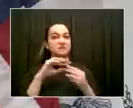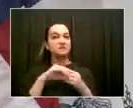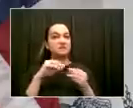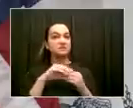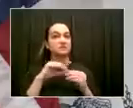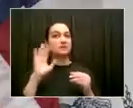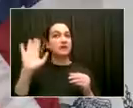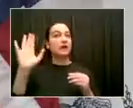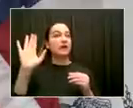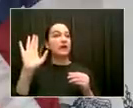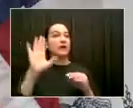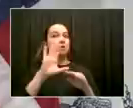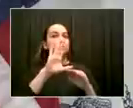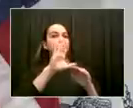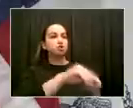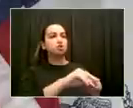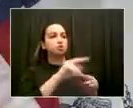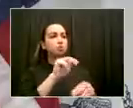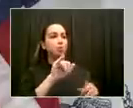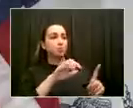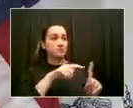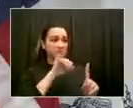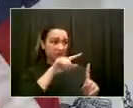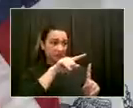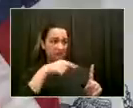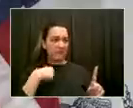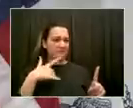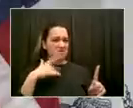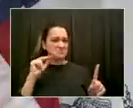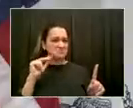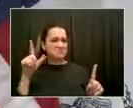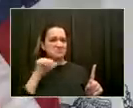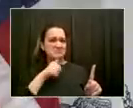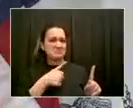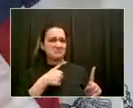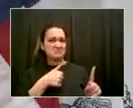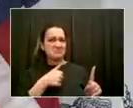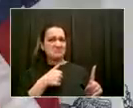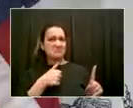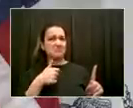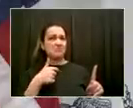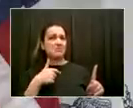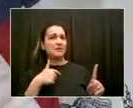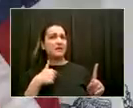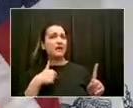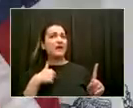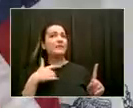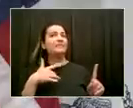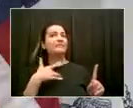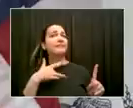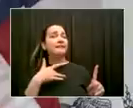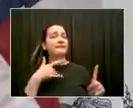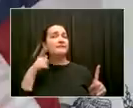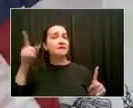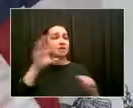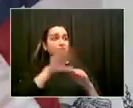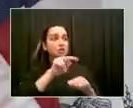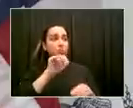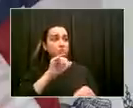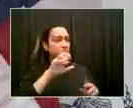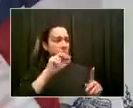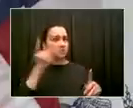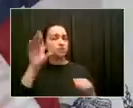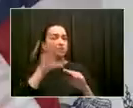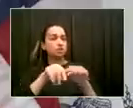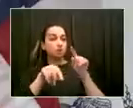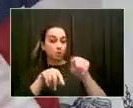he denigrating you? Wasn't this a comment about your leadership by mentioning the conditions of the city, or did you take it a different way?